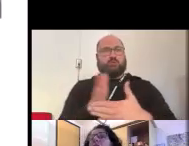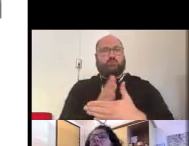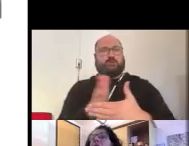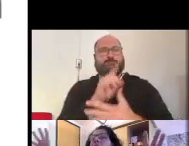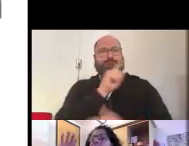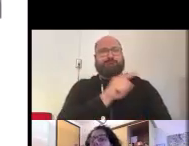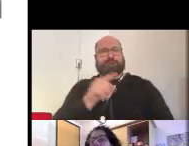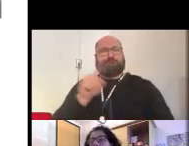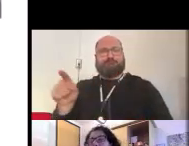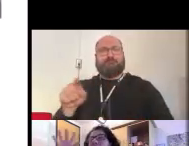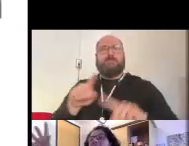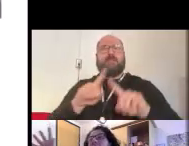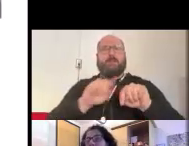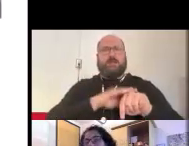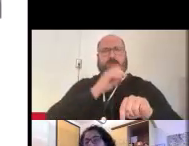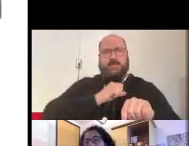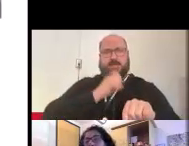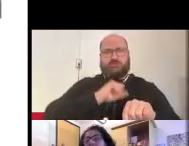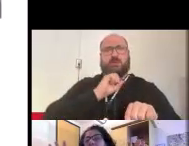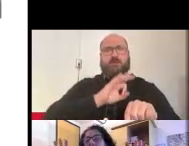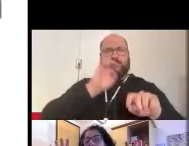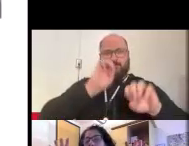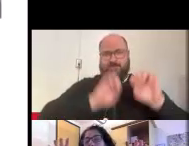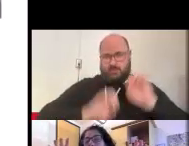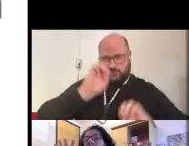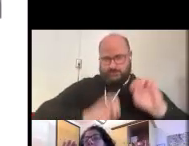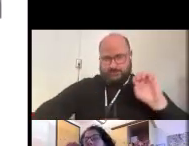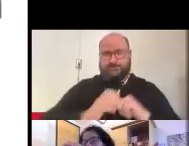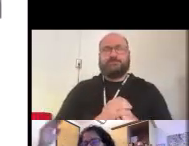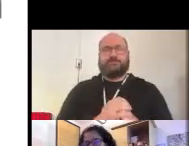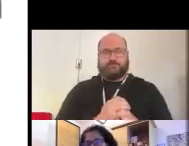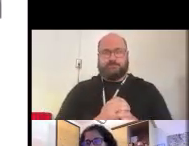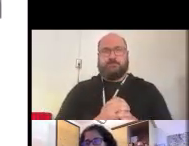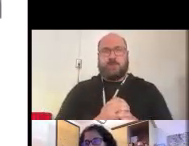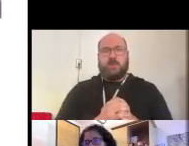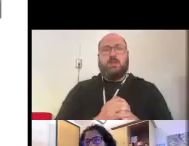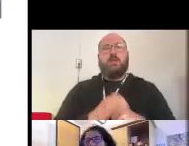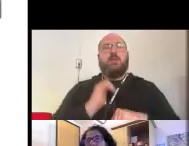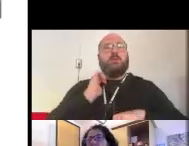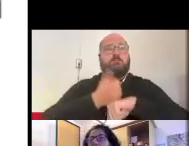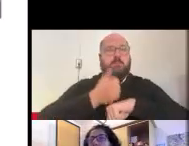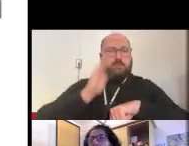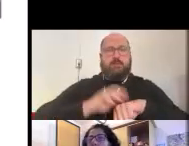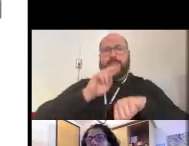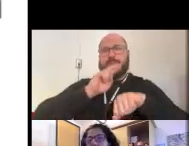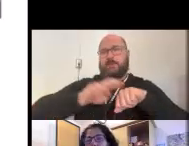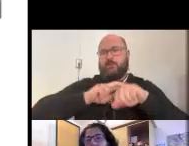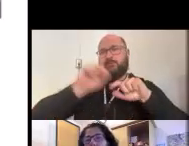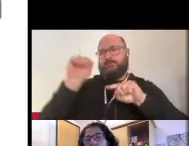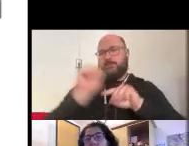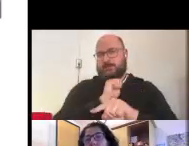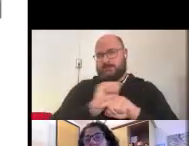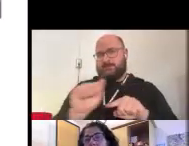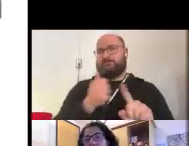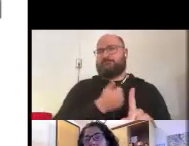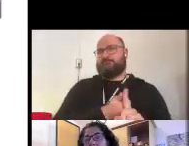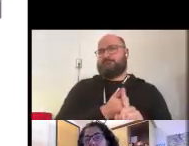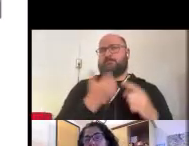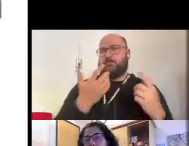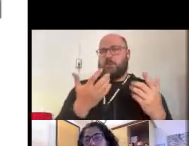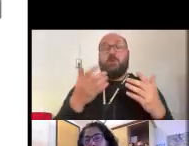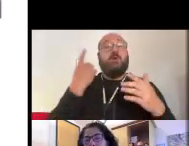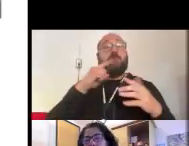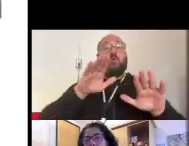evaluation based on this, the referral practice. So for a